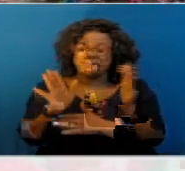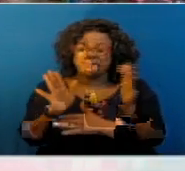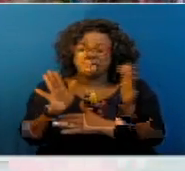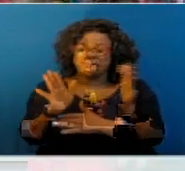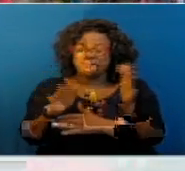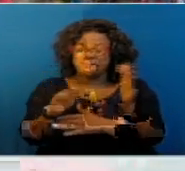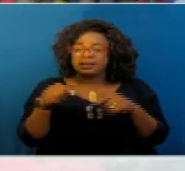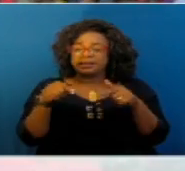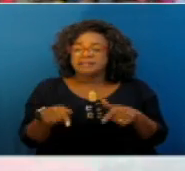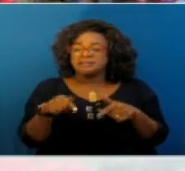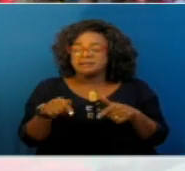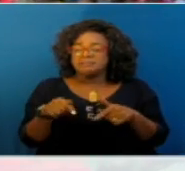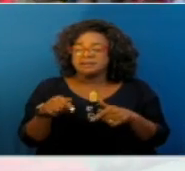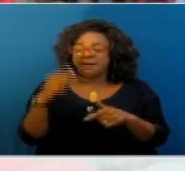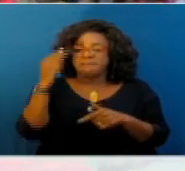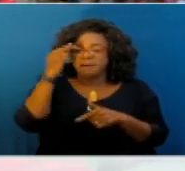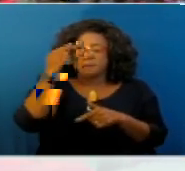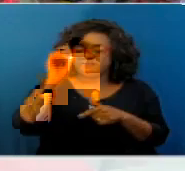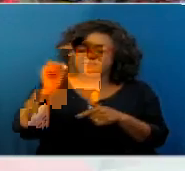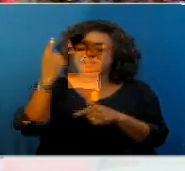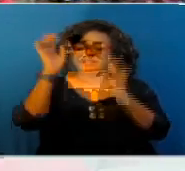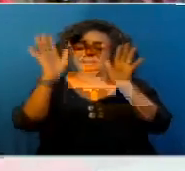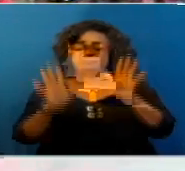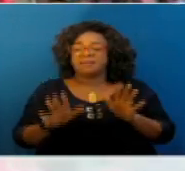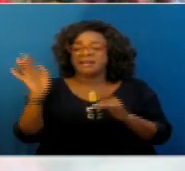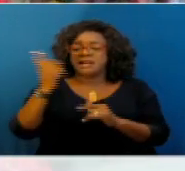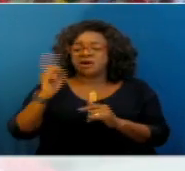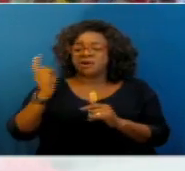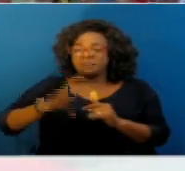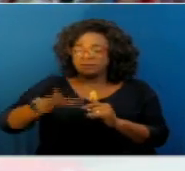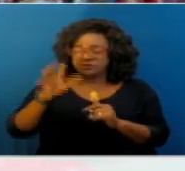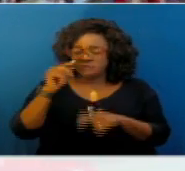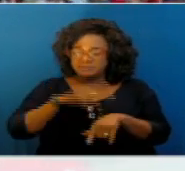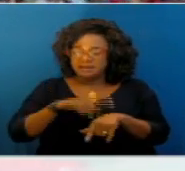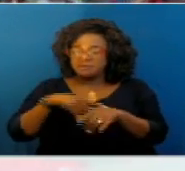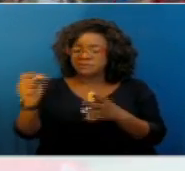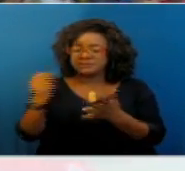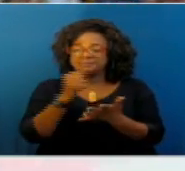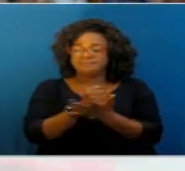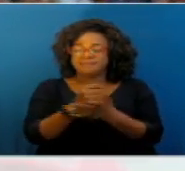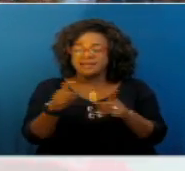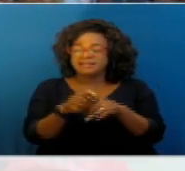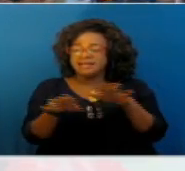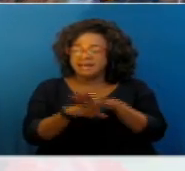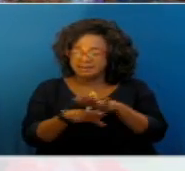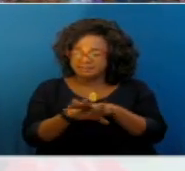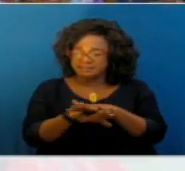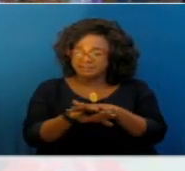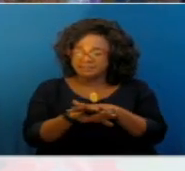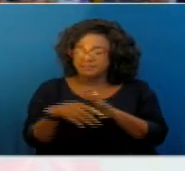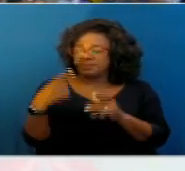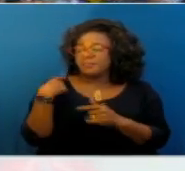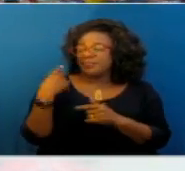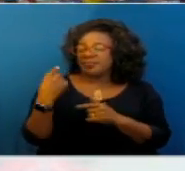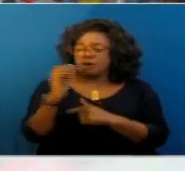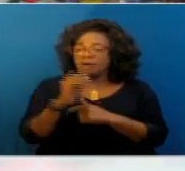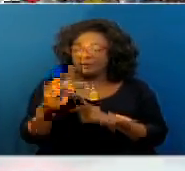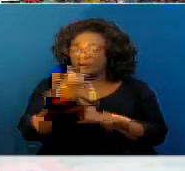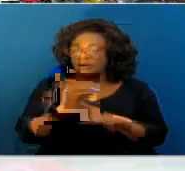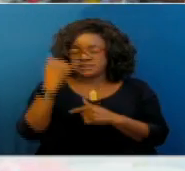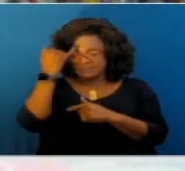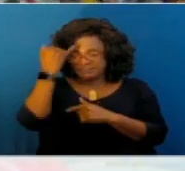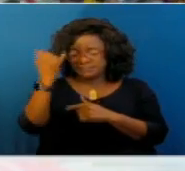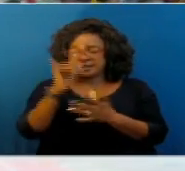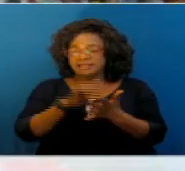been Martha Karua's first campaign in Nairobi County since she was selected as Raila Odinga's running mate. Recent opinion polls have